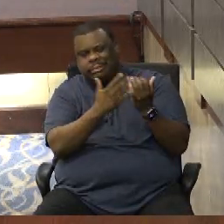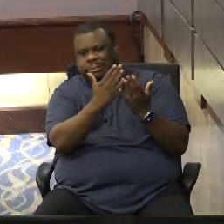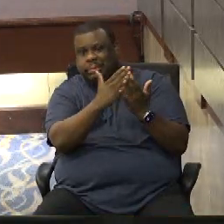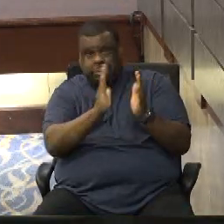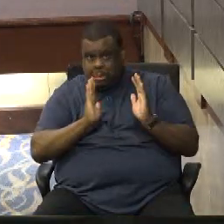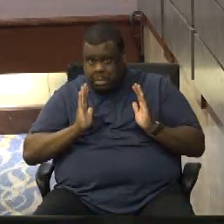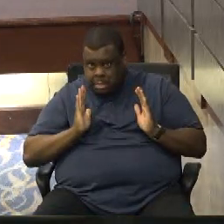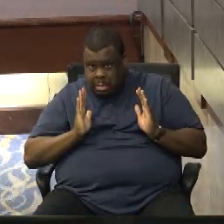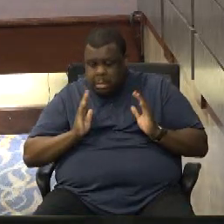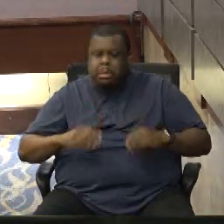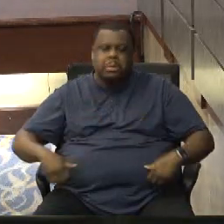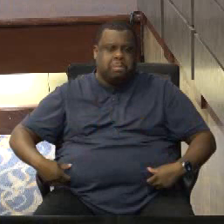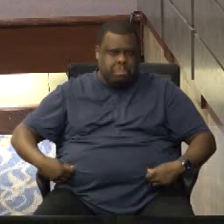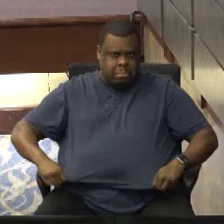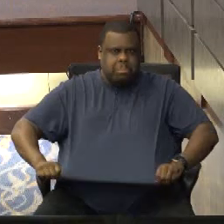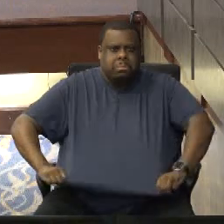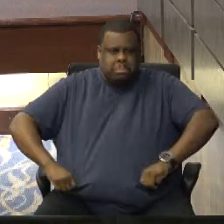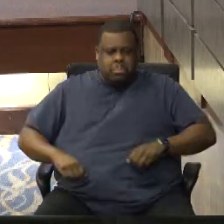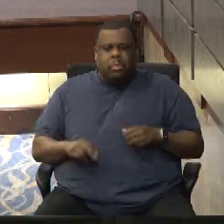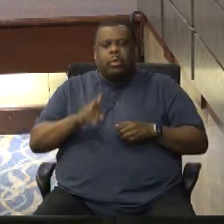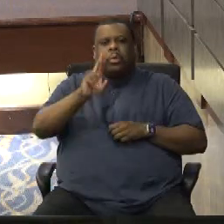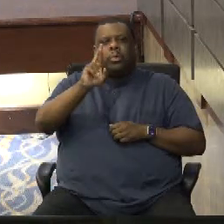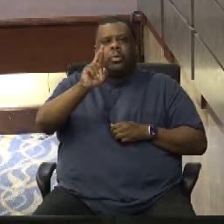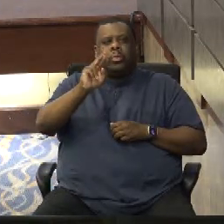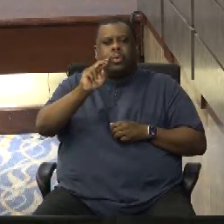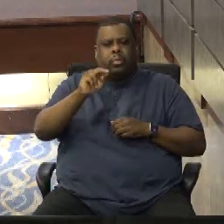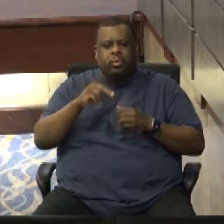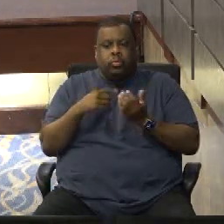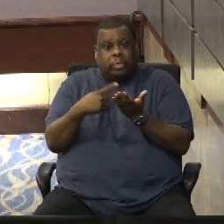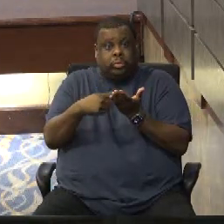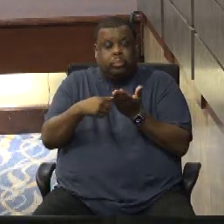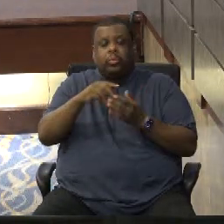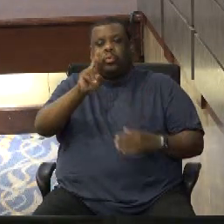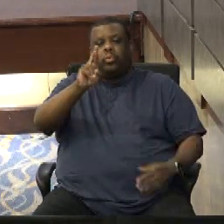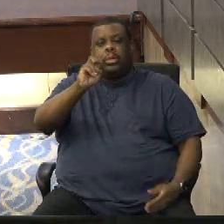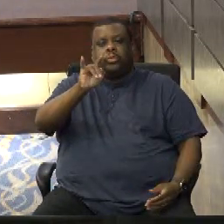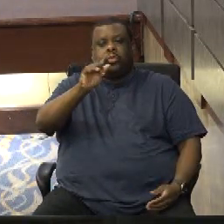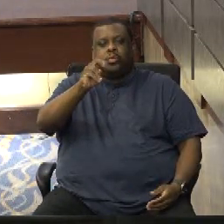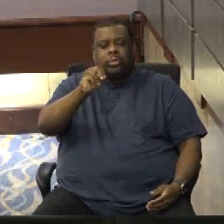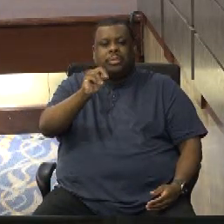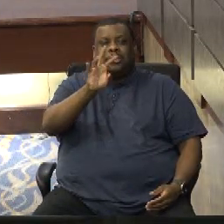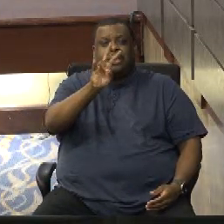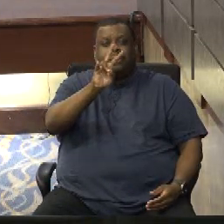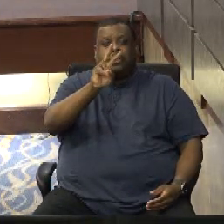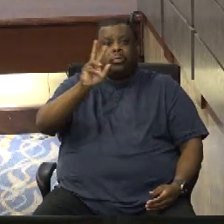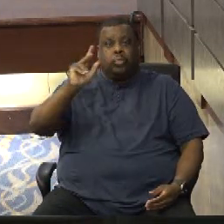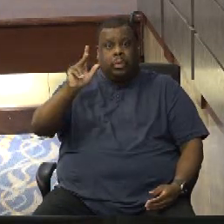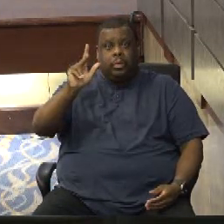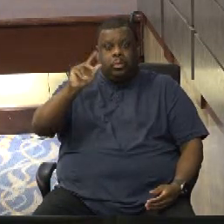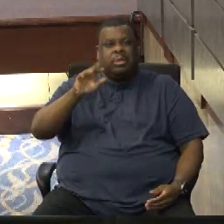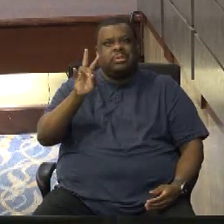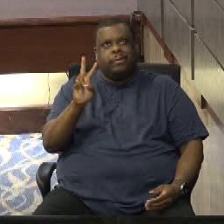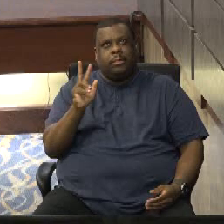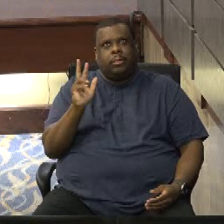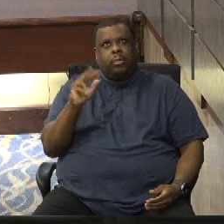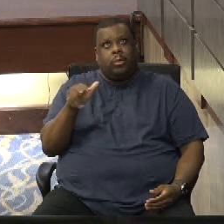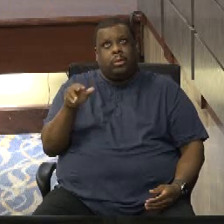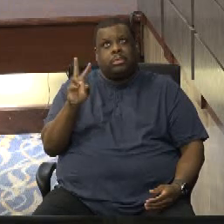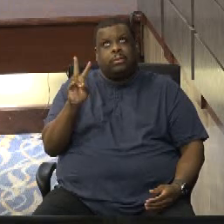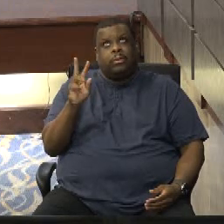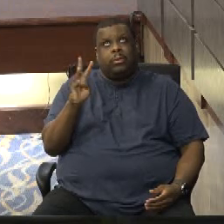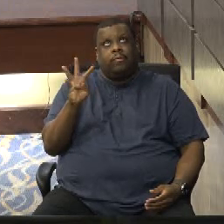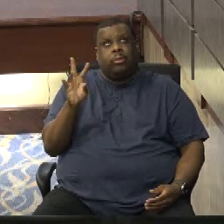If not, then the consent agenda will include resolution 2023-716 through 787, except for 727, 733,